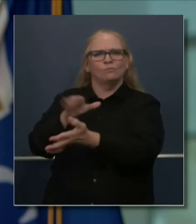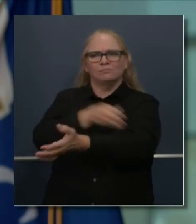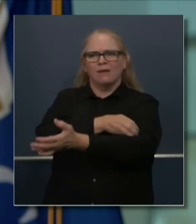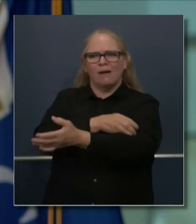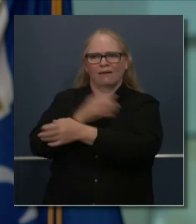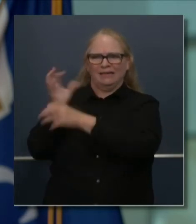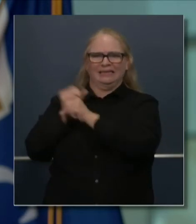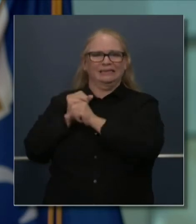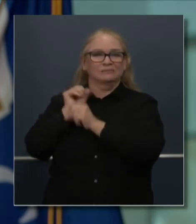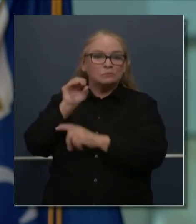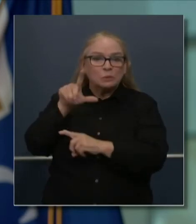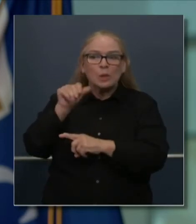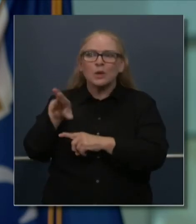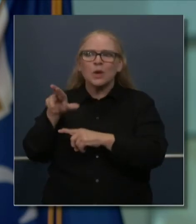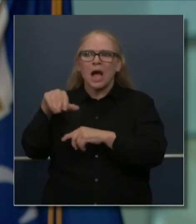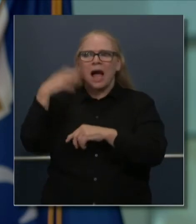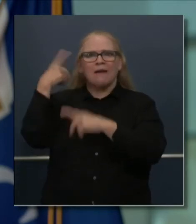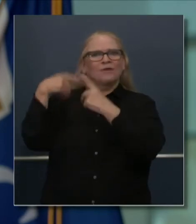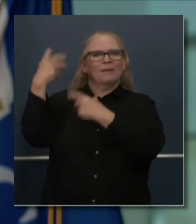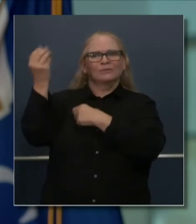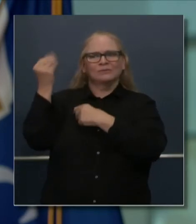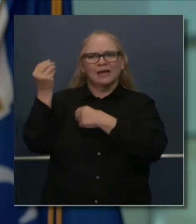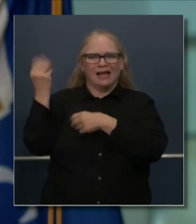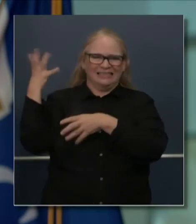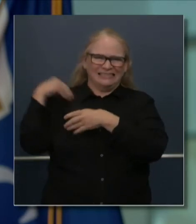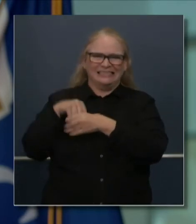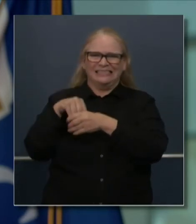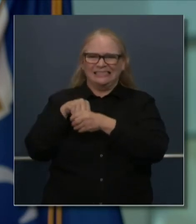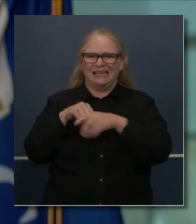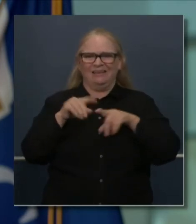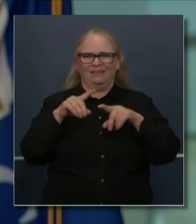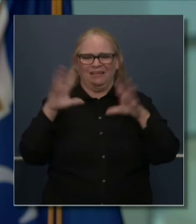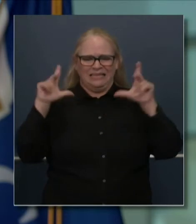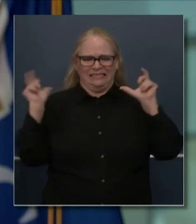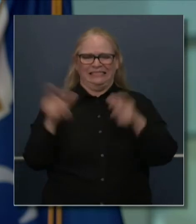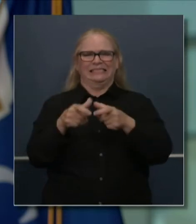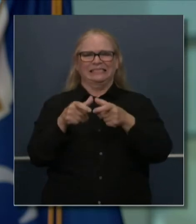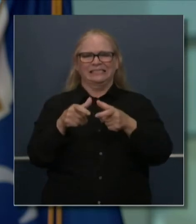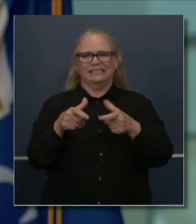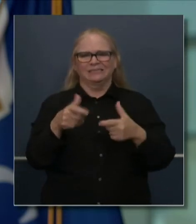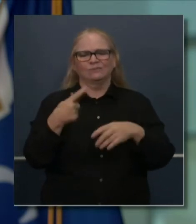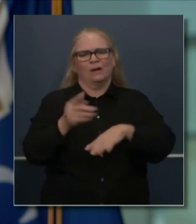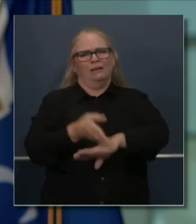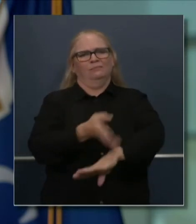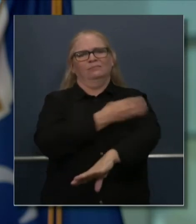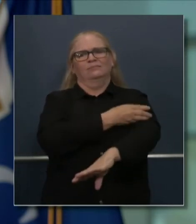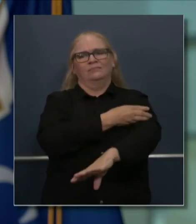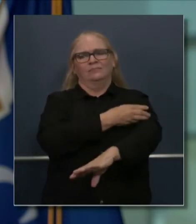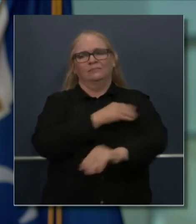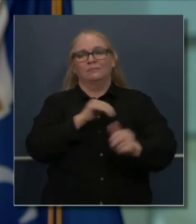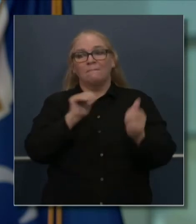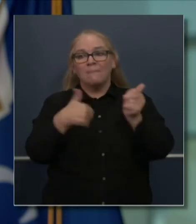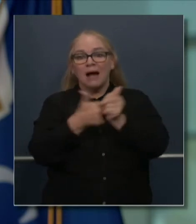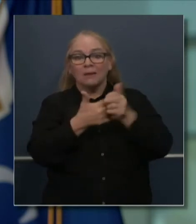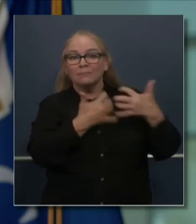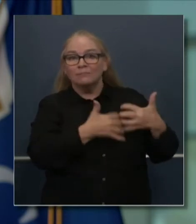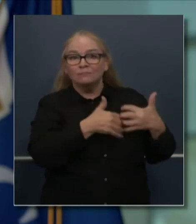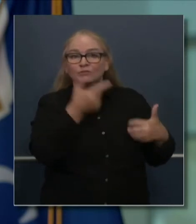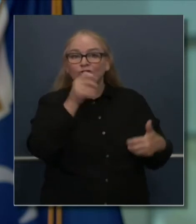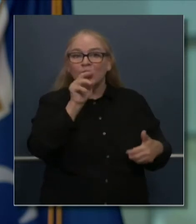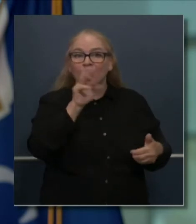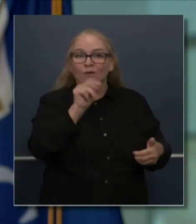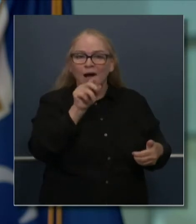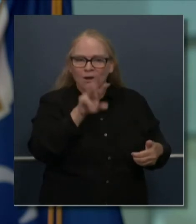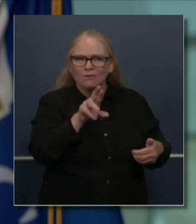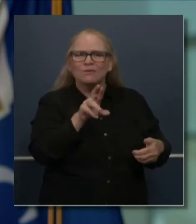We're looking at scouring more imports into the state. We're looking at those backup generators that I noted on the PSPS